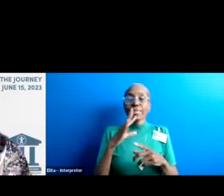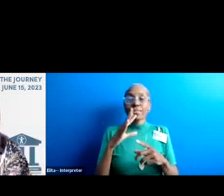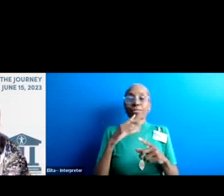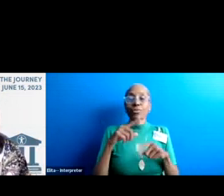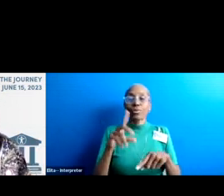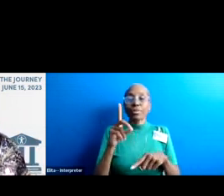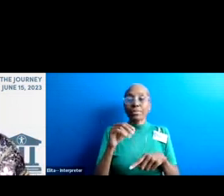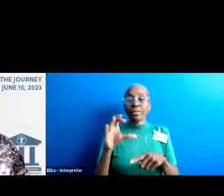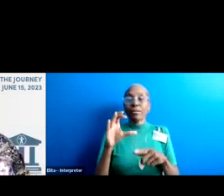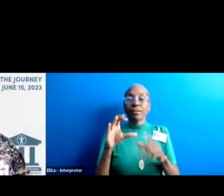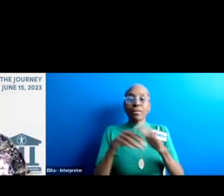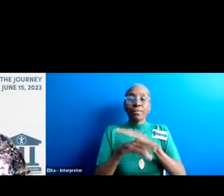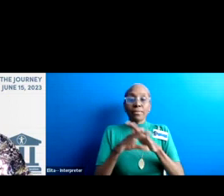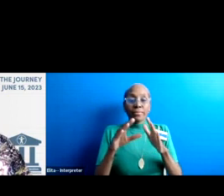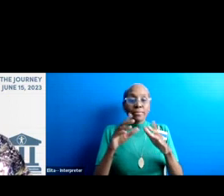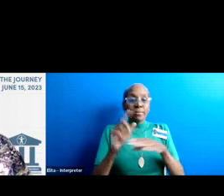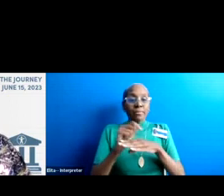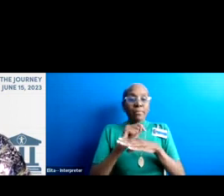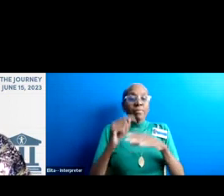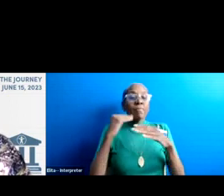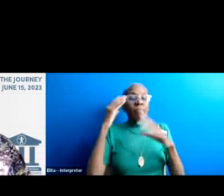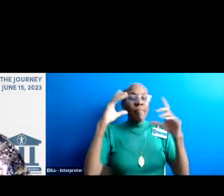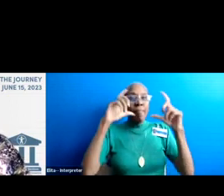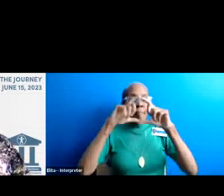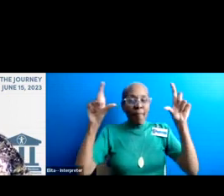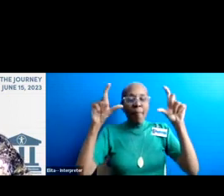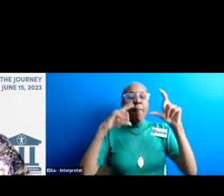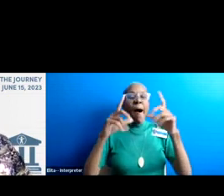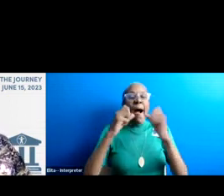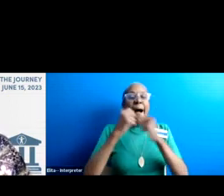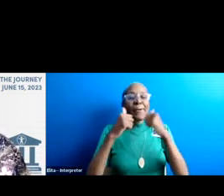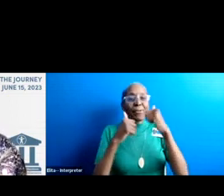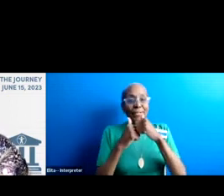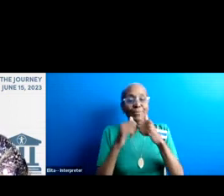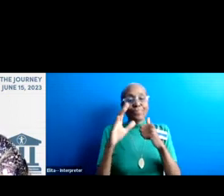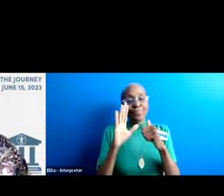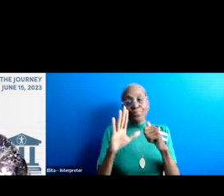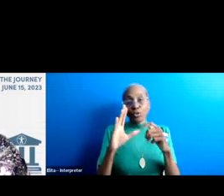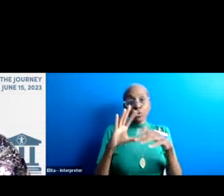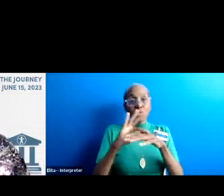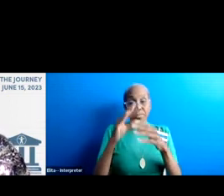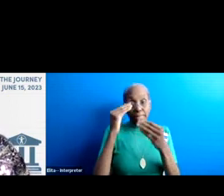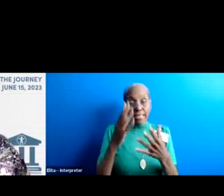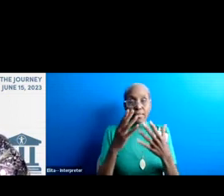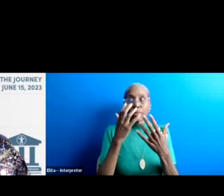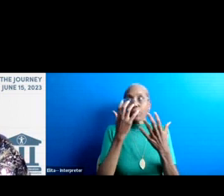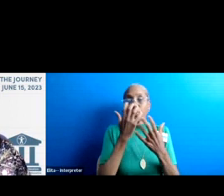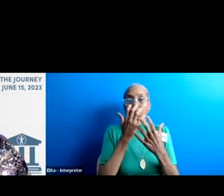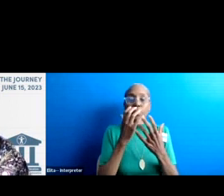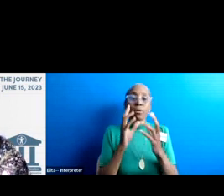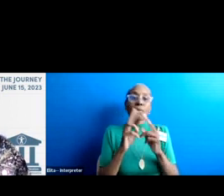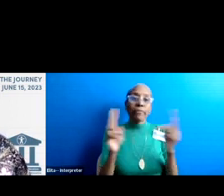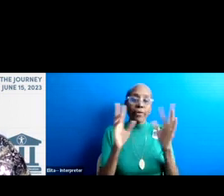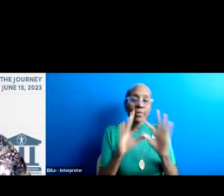document accessibility training. Headings and the structure of your content is very,